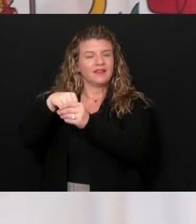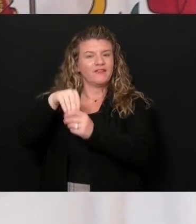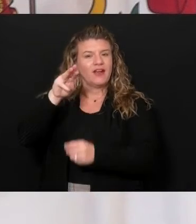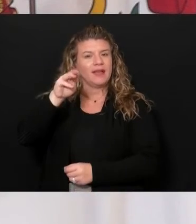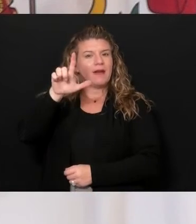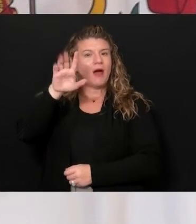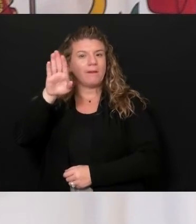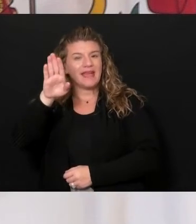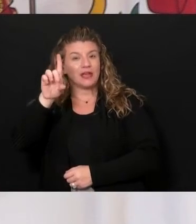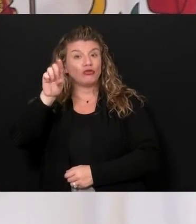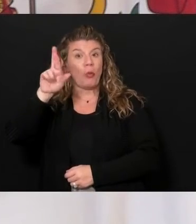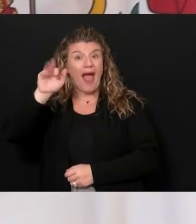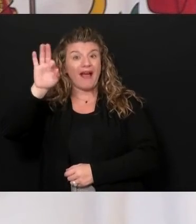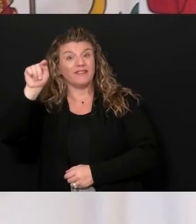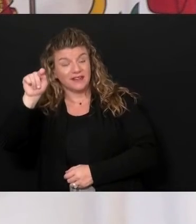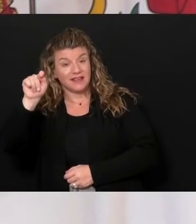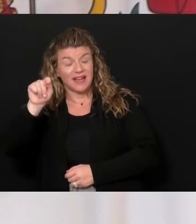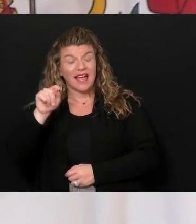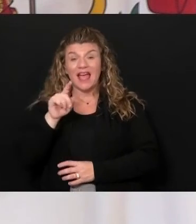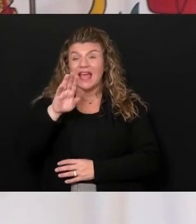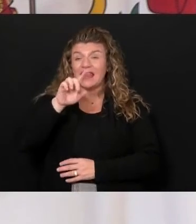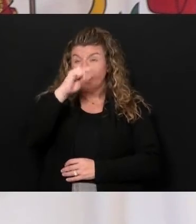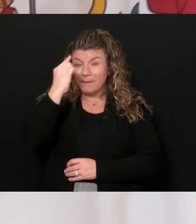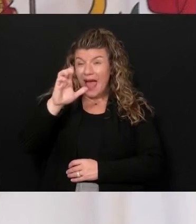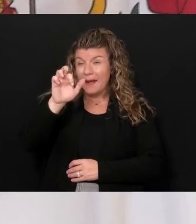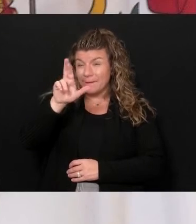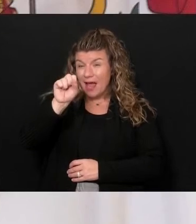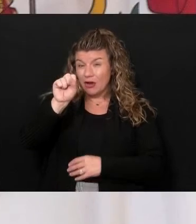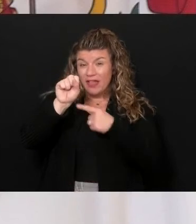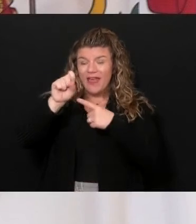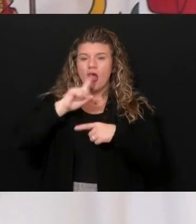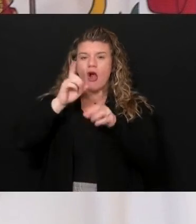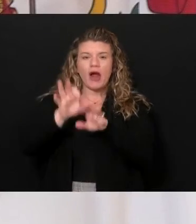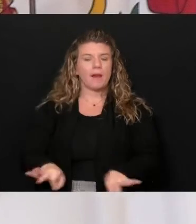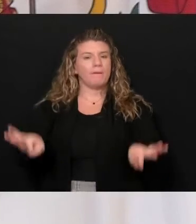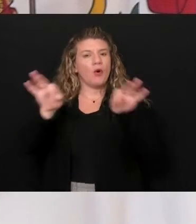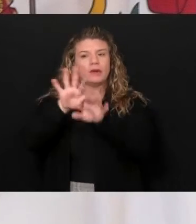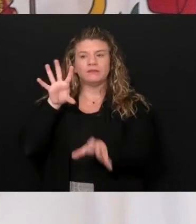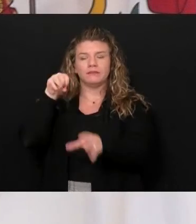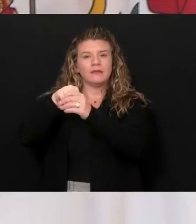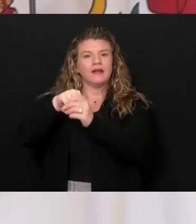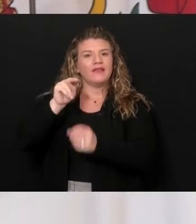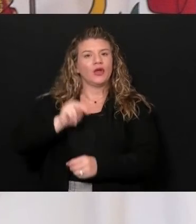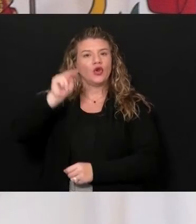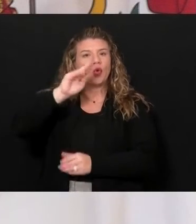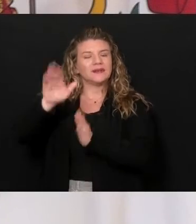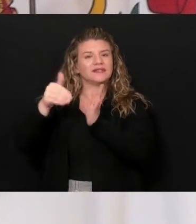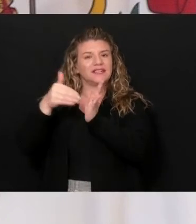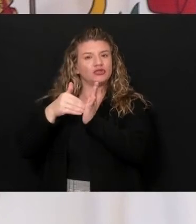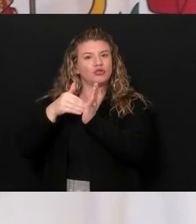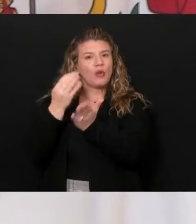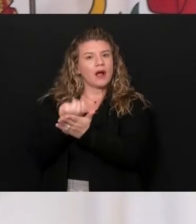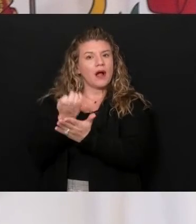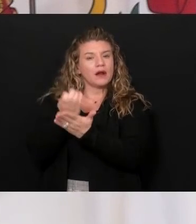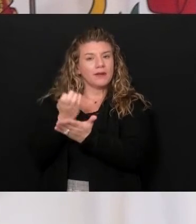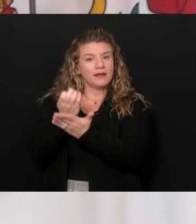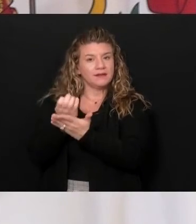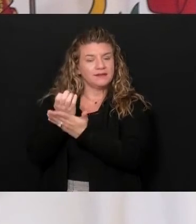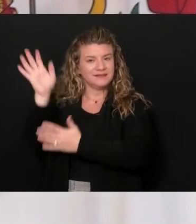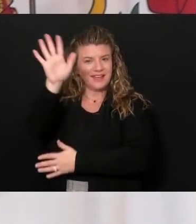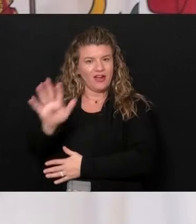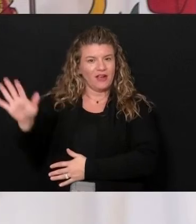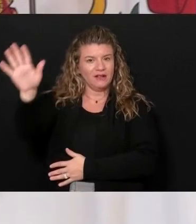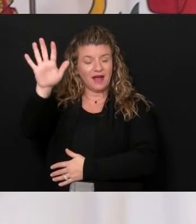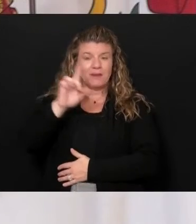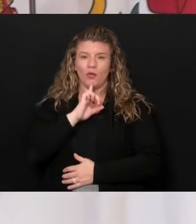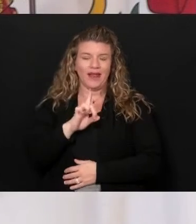draft. Now, the Black Bears are an important part of the north central part of West Virginia's economy, as all of our